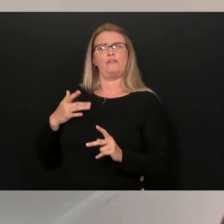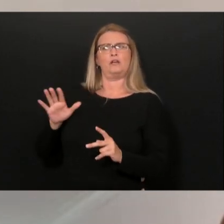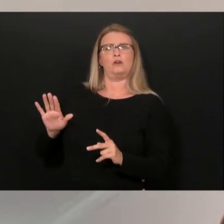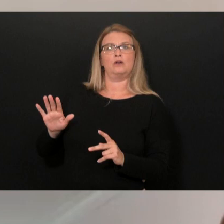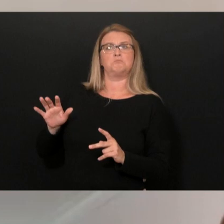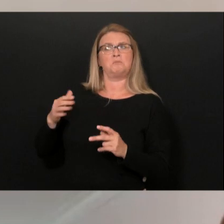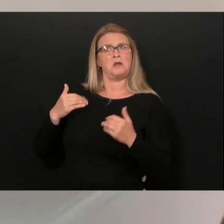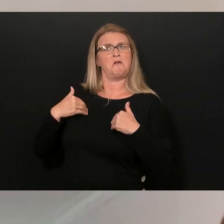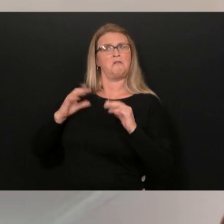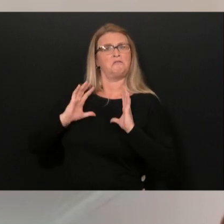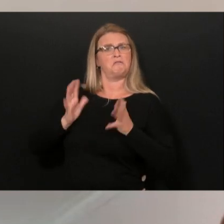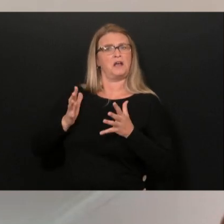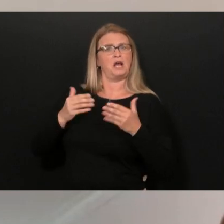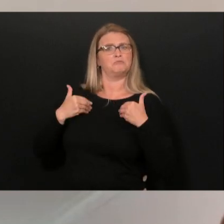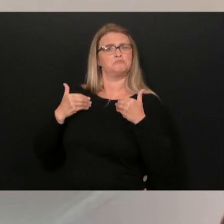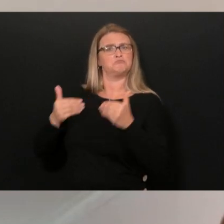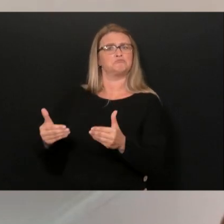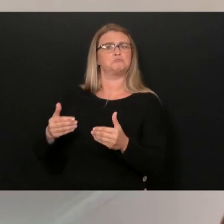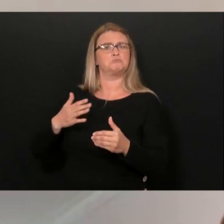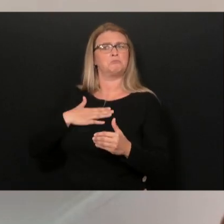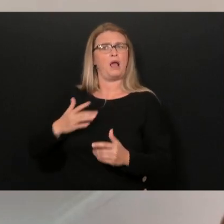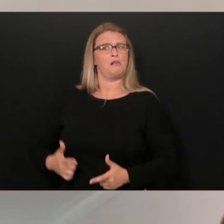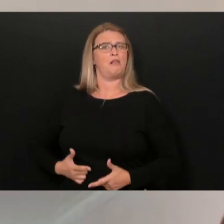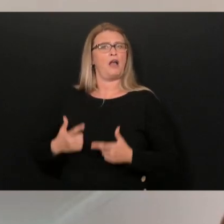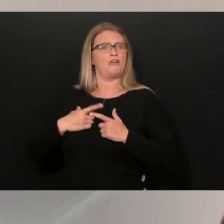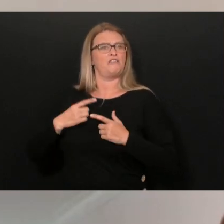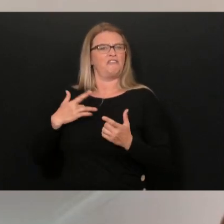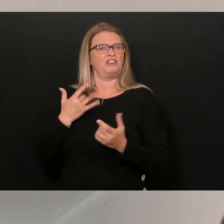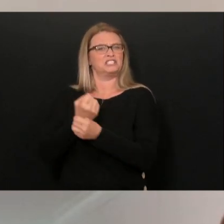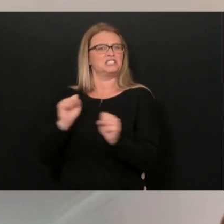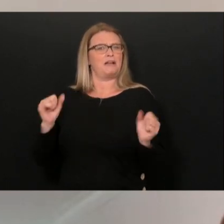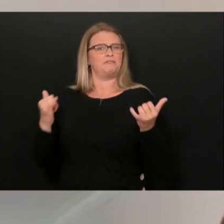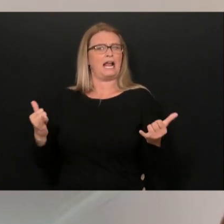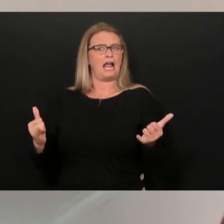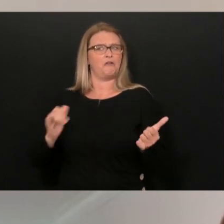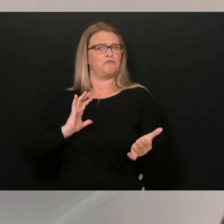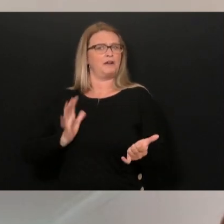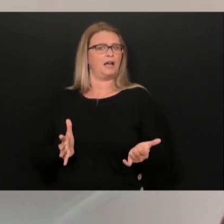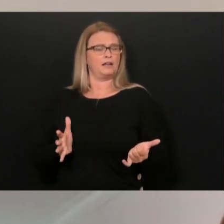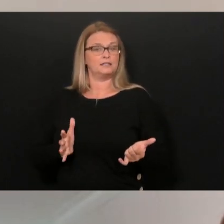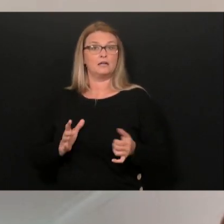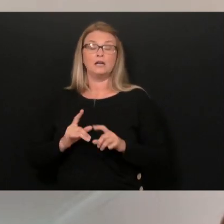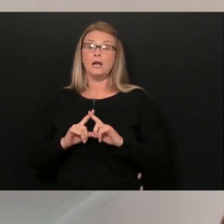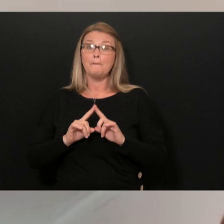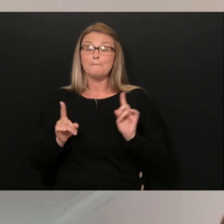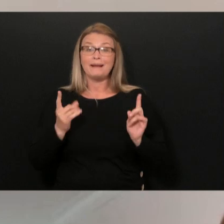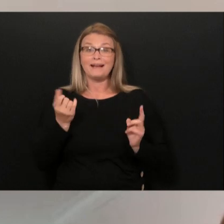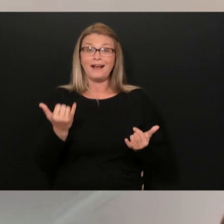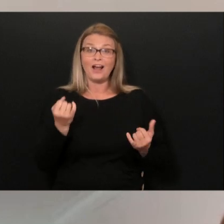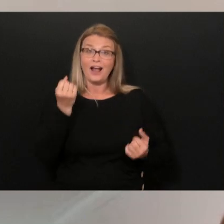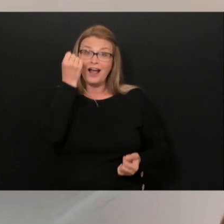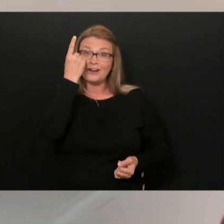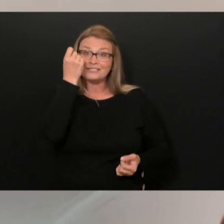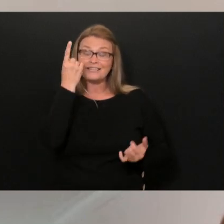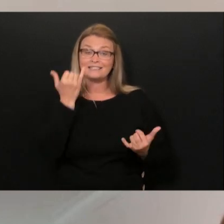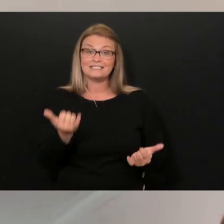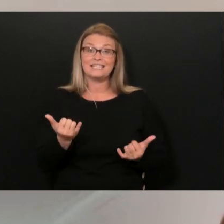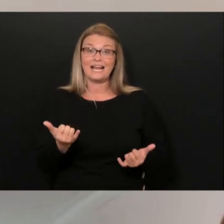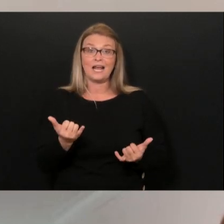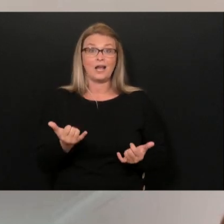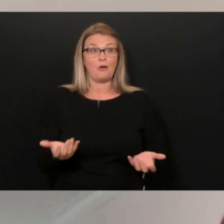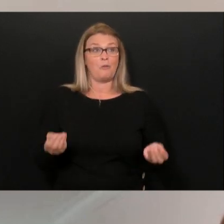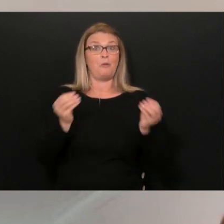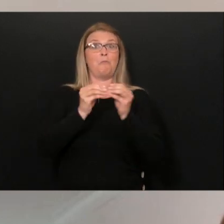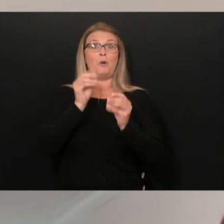it through, life is good, we're protected, no problems. But I think you heard today that, an additional number